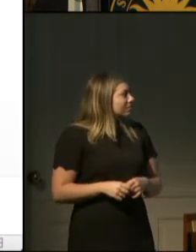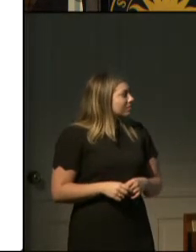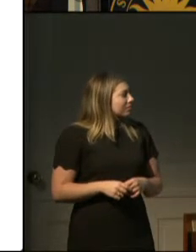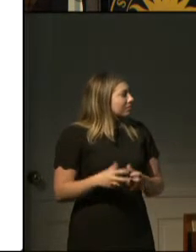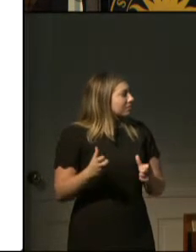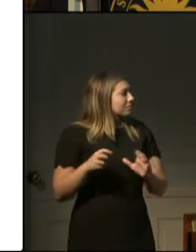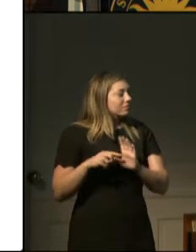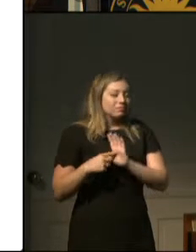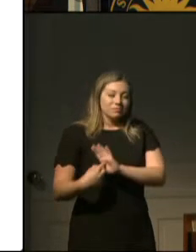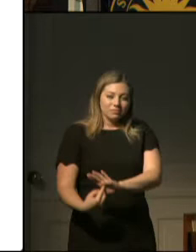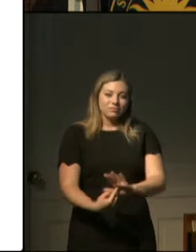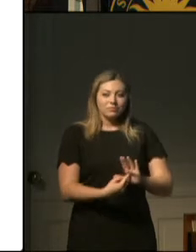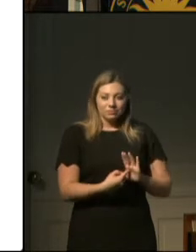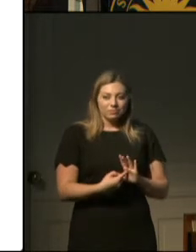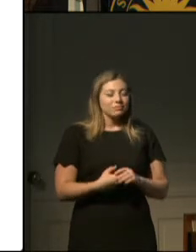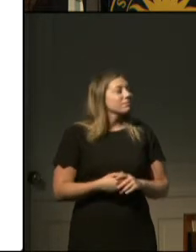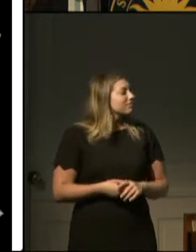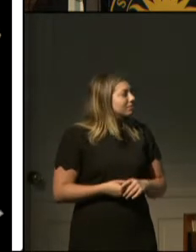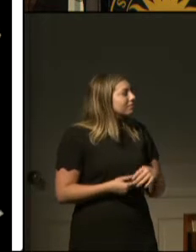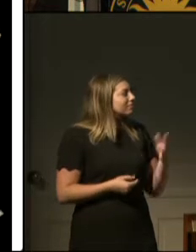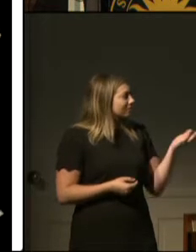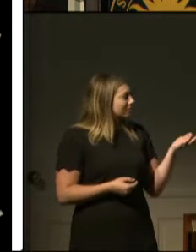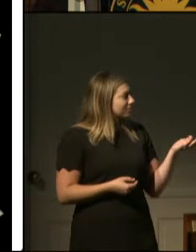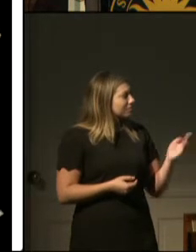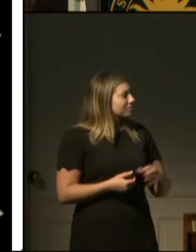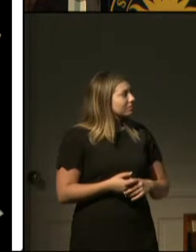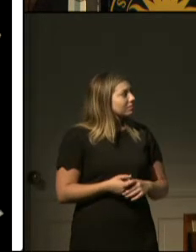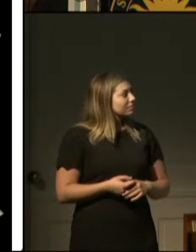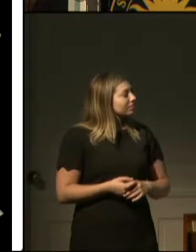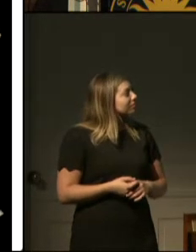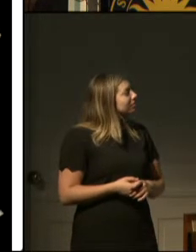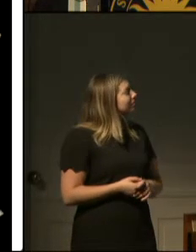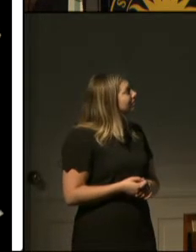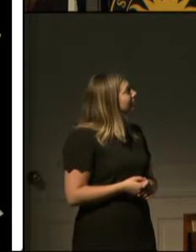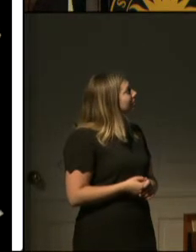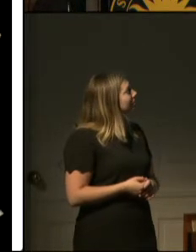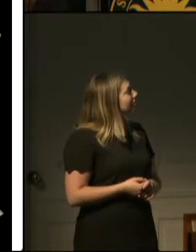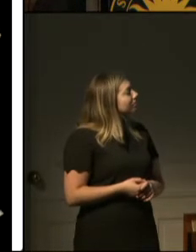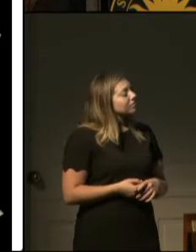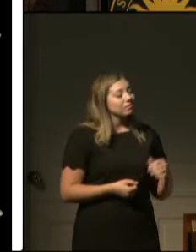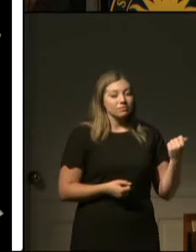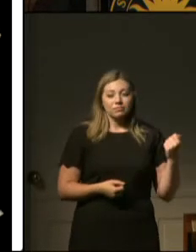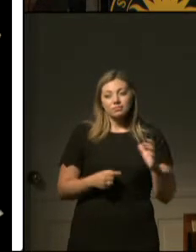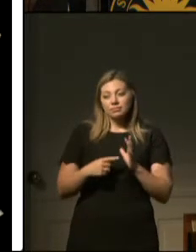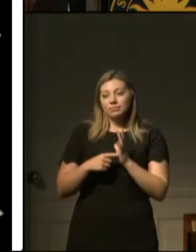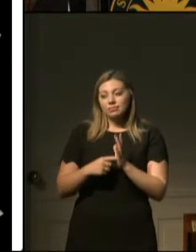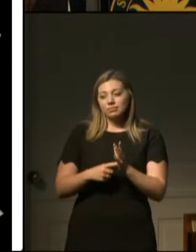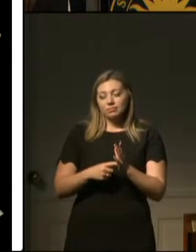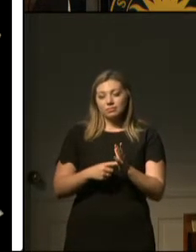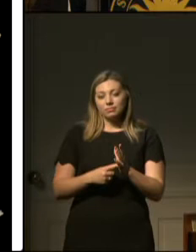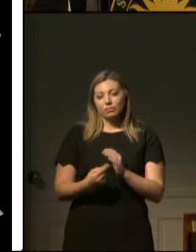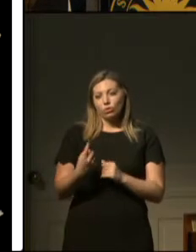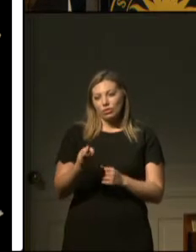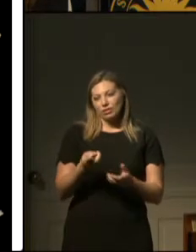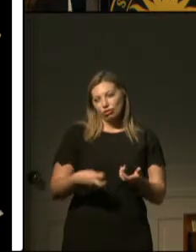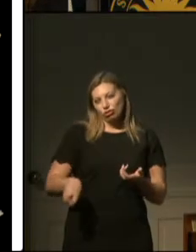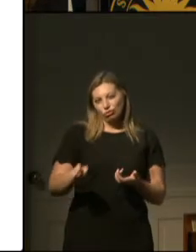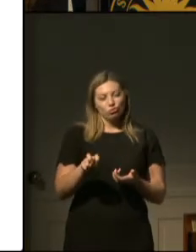you. So we've got some, this is the example of one of the tours that